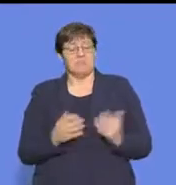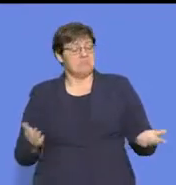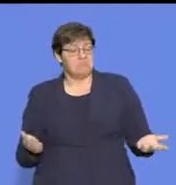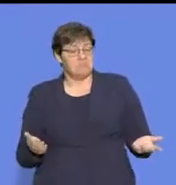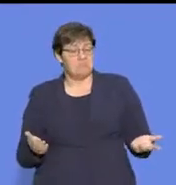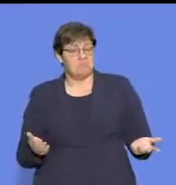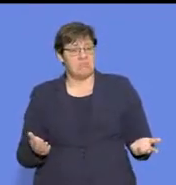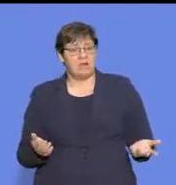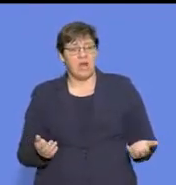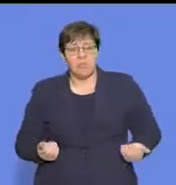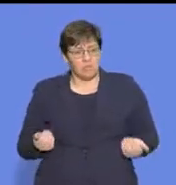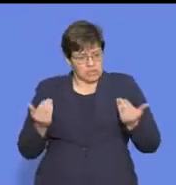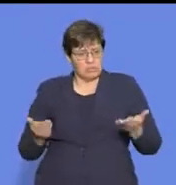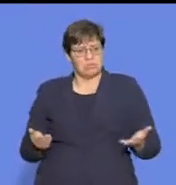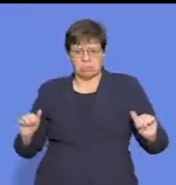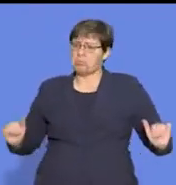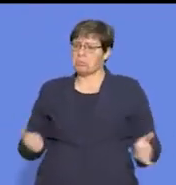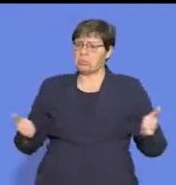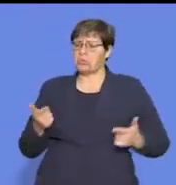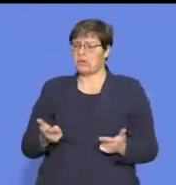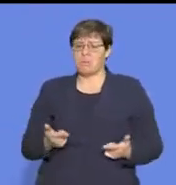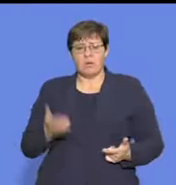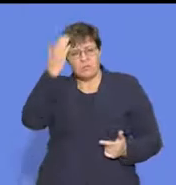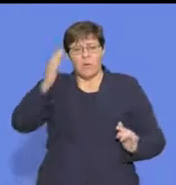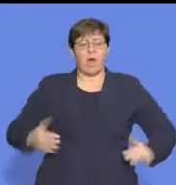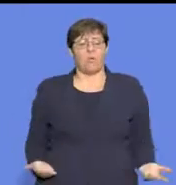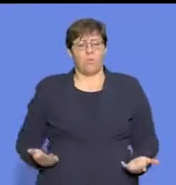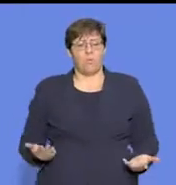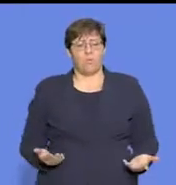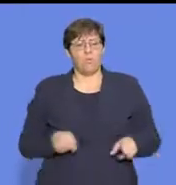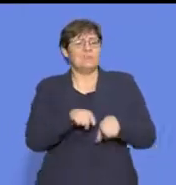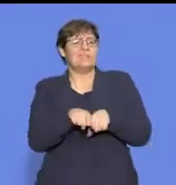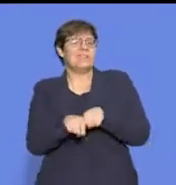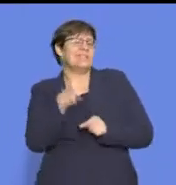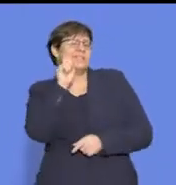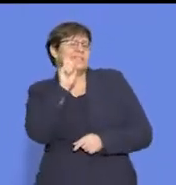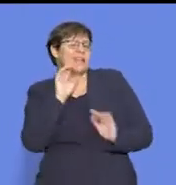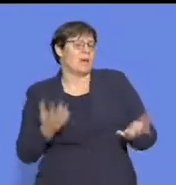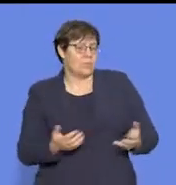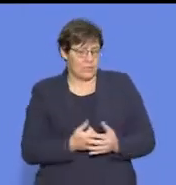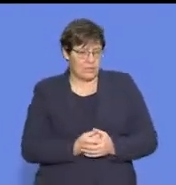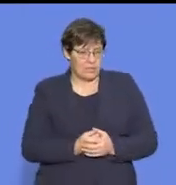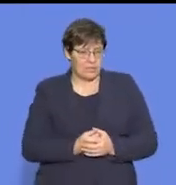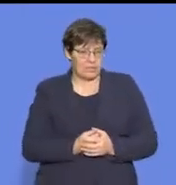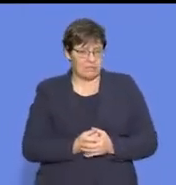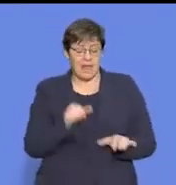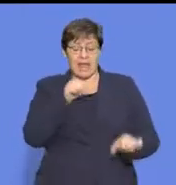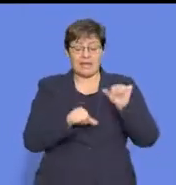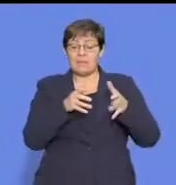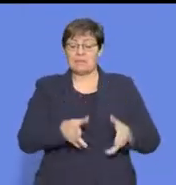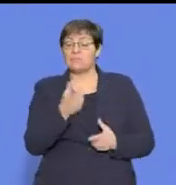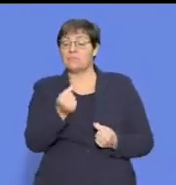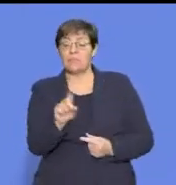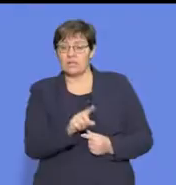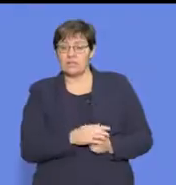comparison to others, it's a fairly good reducing agent. But how do we know? How can we test it? Well, of course, the thing